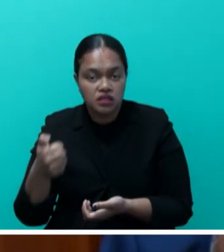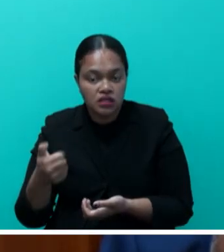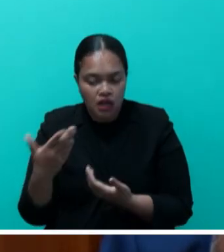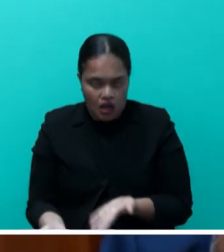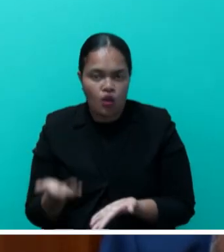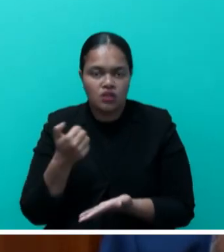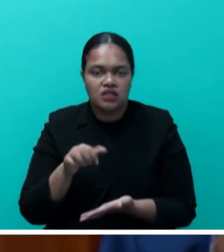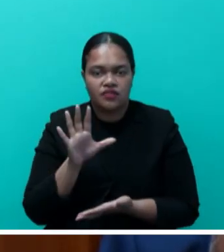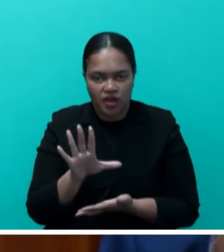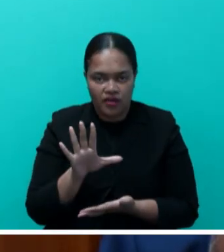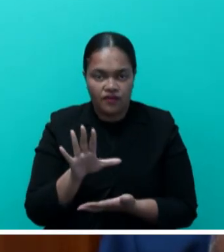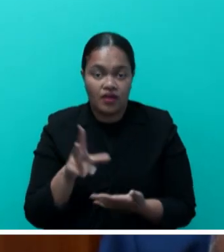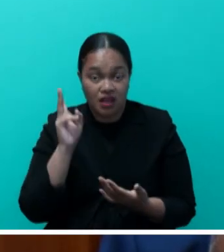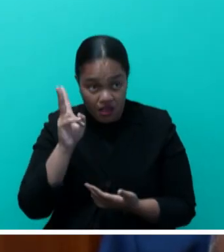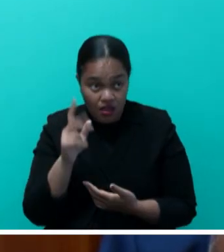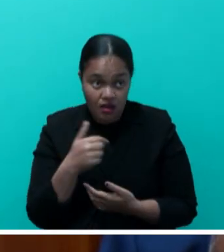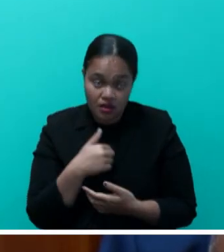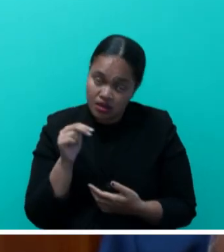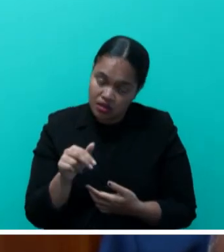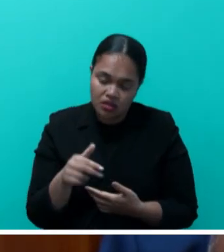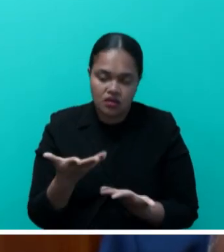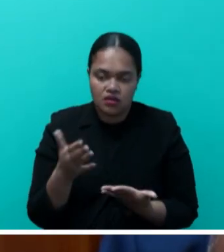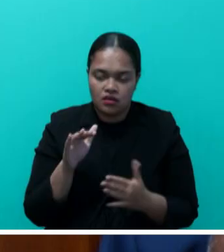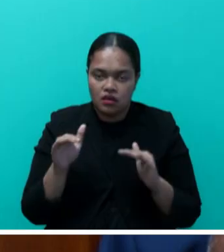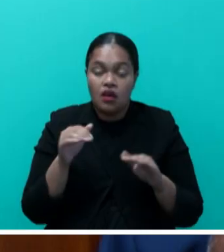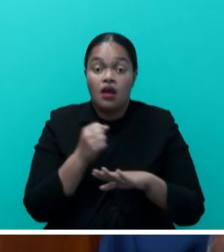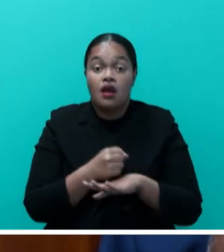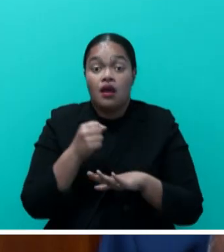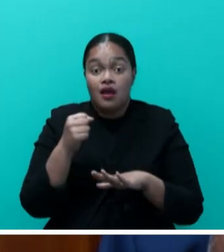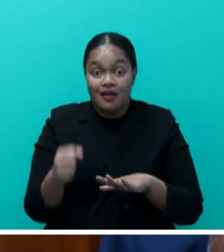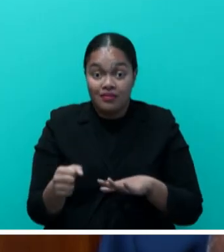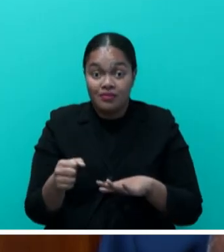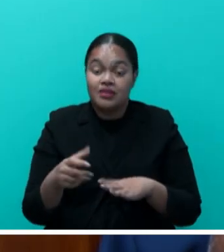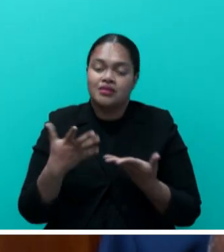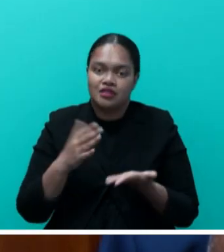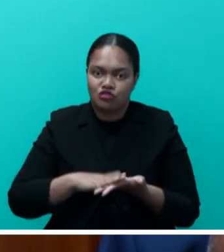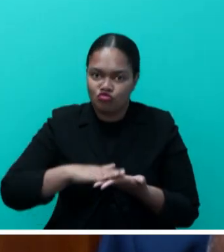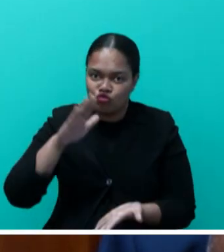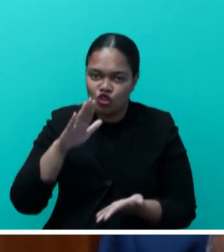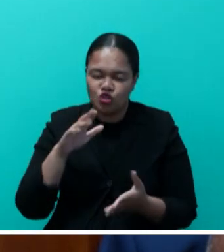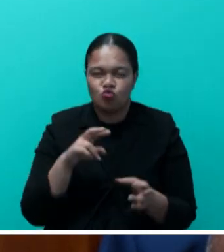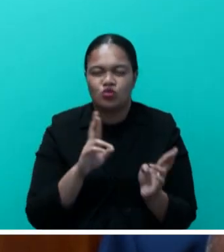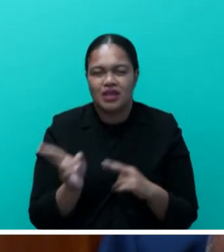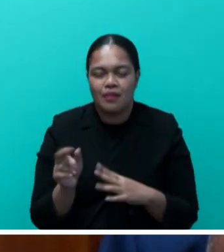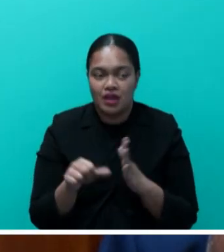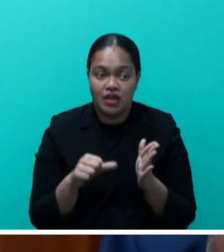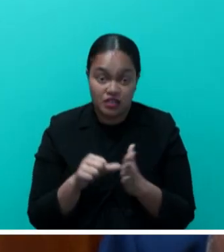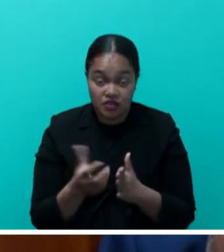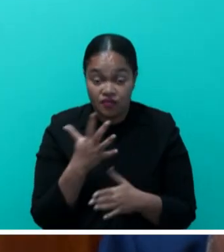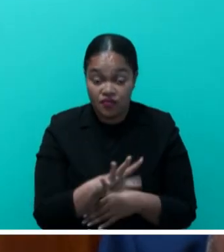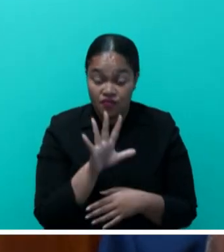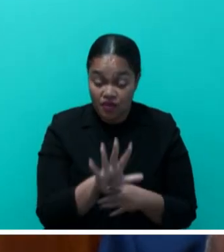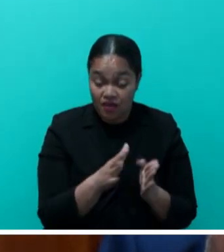Honorable Speaker, again, I reiterate, the coalition government increased the retirement age. So in fact, under the previous government, from 55